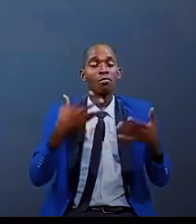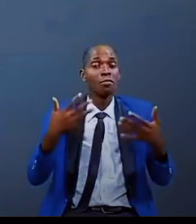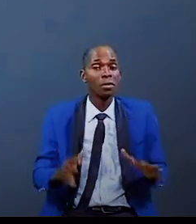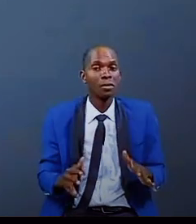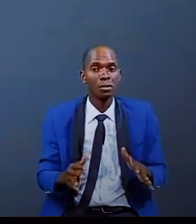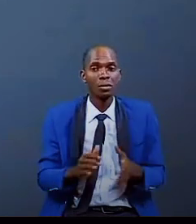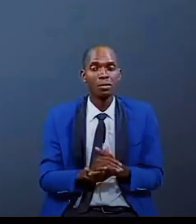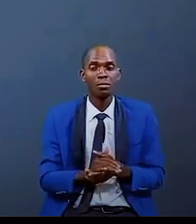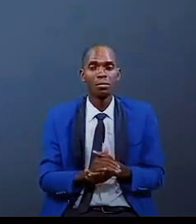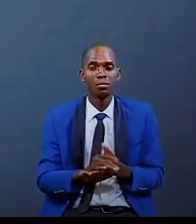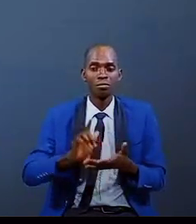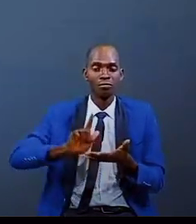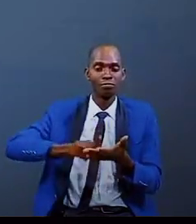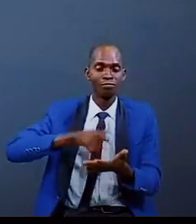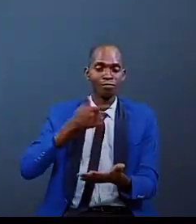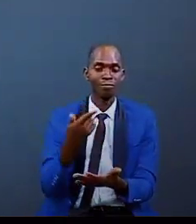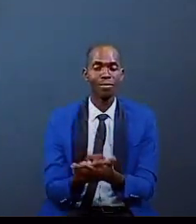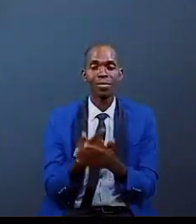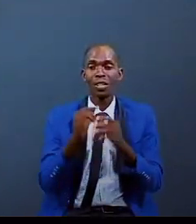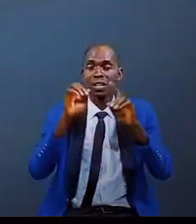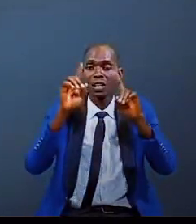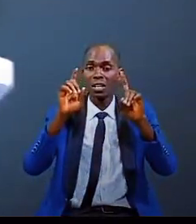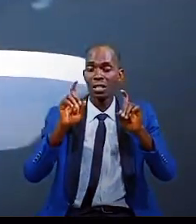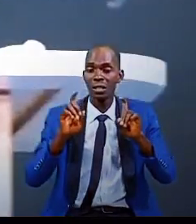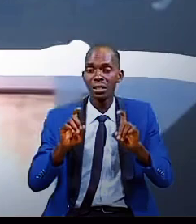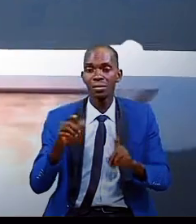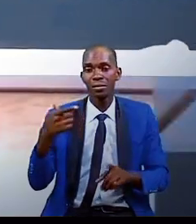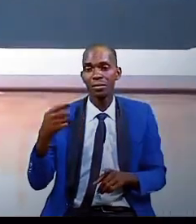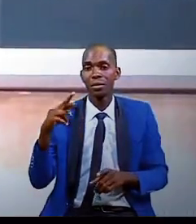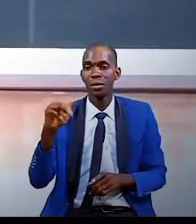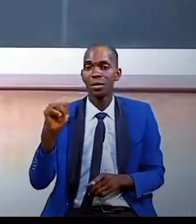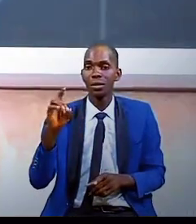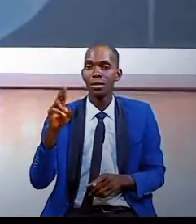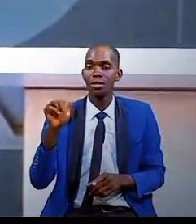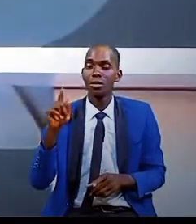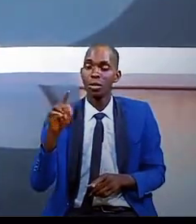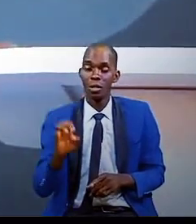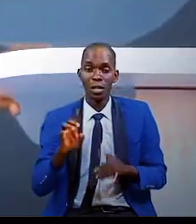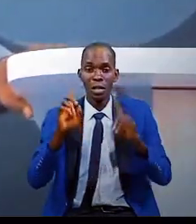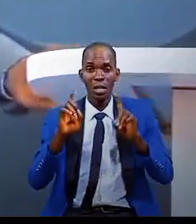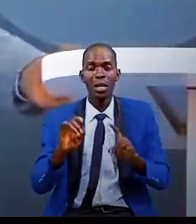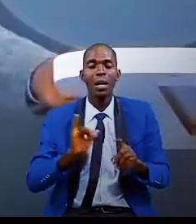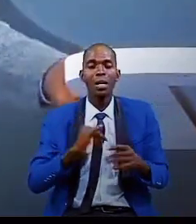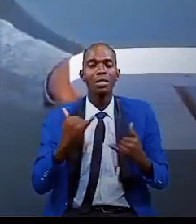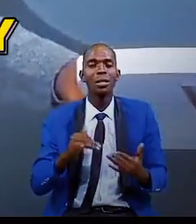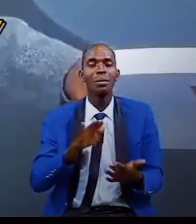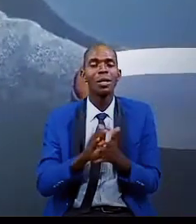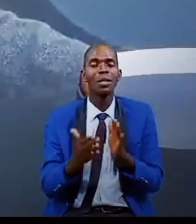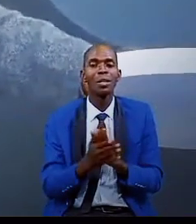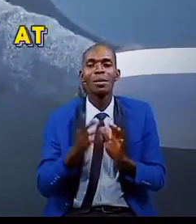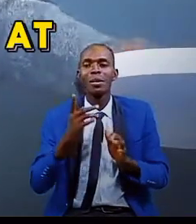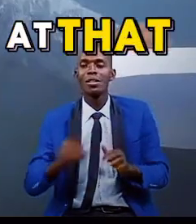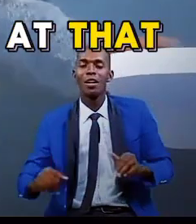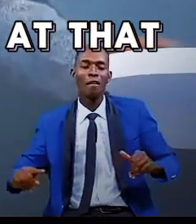graduate exam, everything, and now became the first in the whole